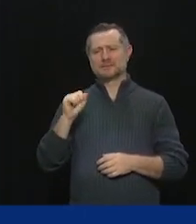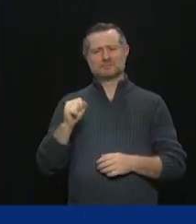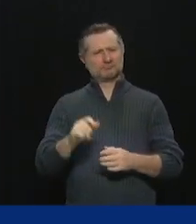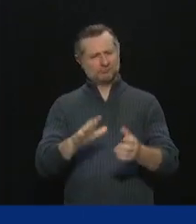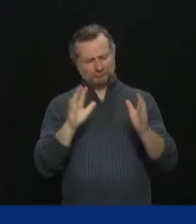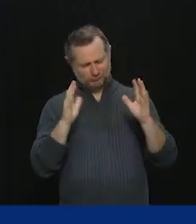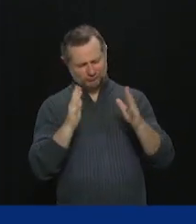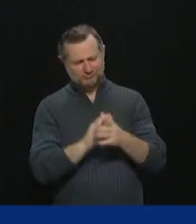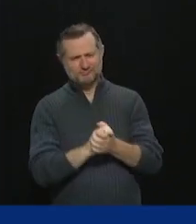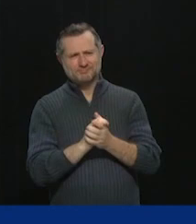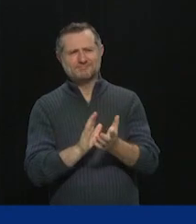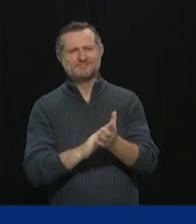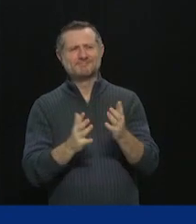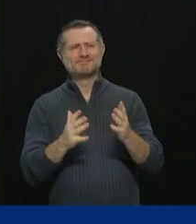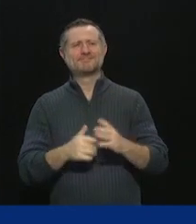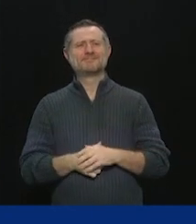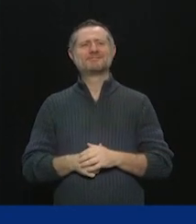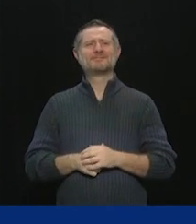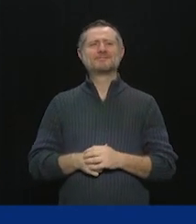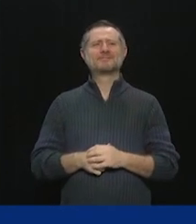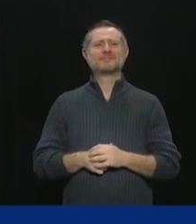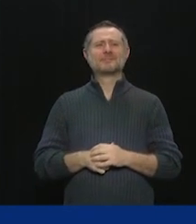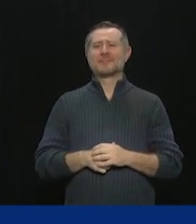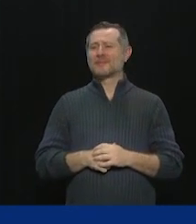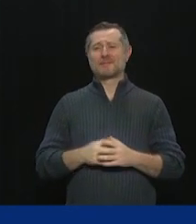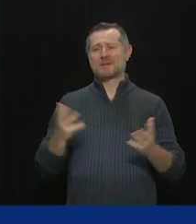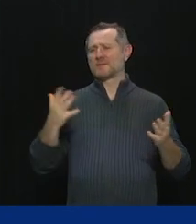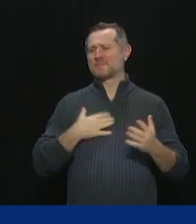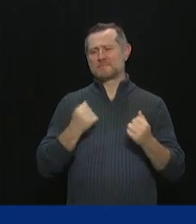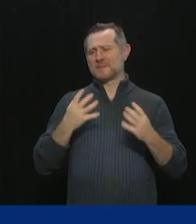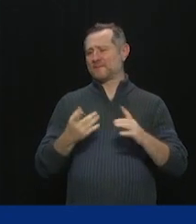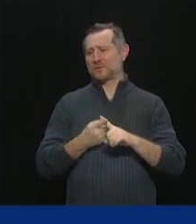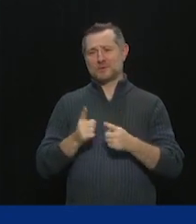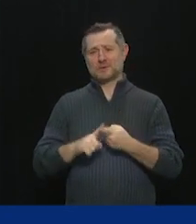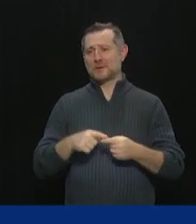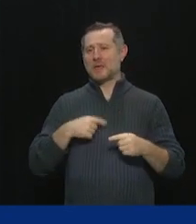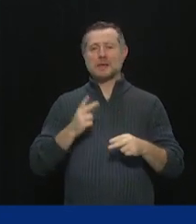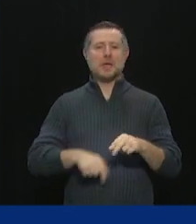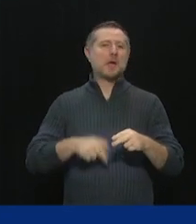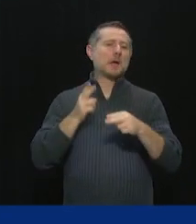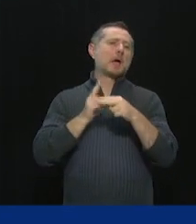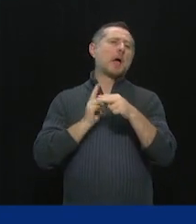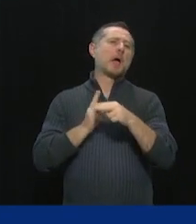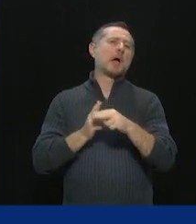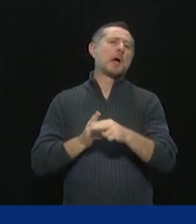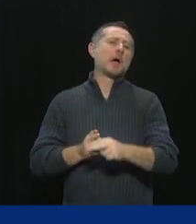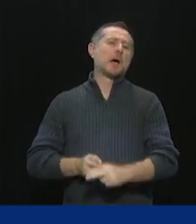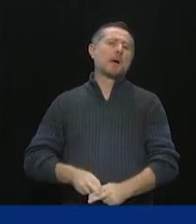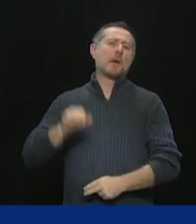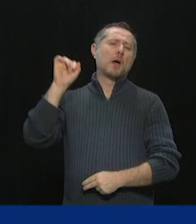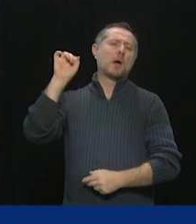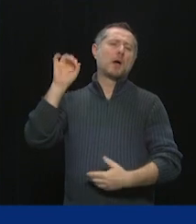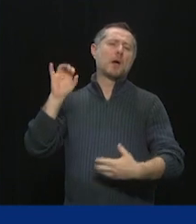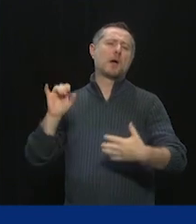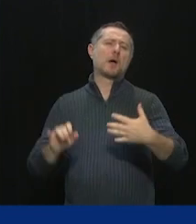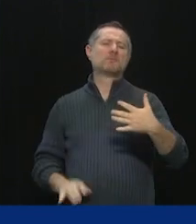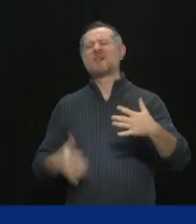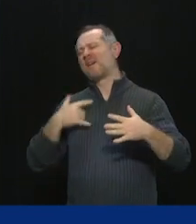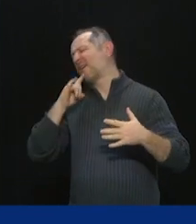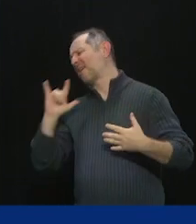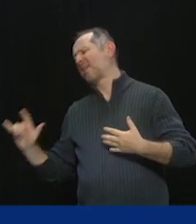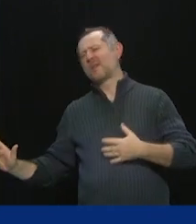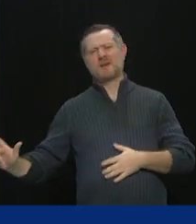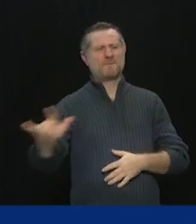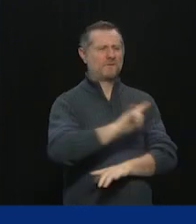All my friends. I can't name all of you, I'll get yelled at, but I want to tell you I love all of you, and I want to thank you